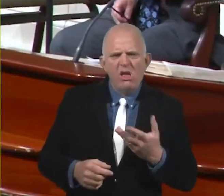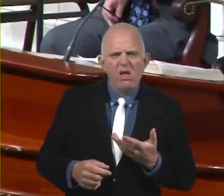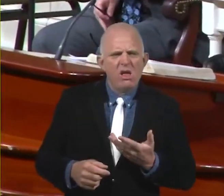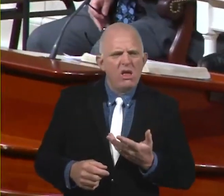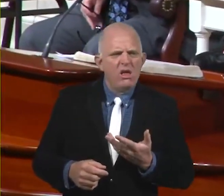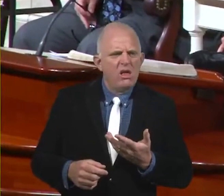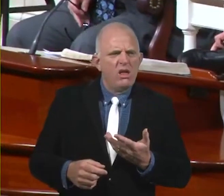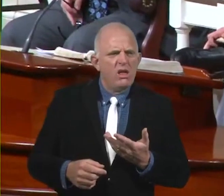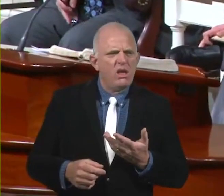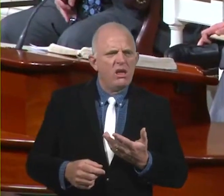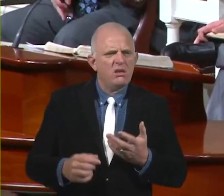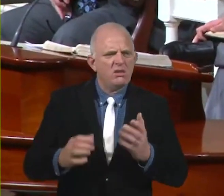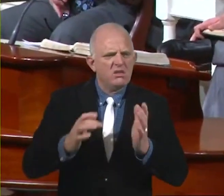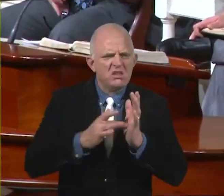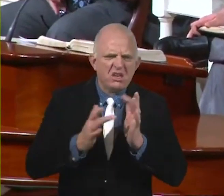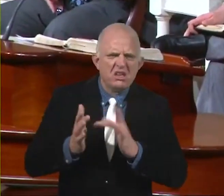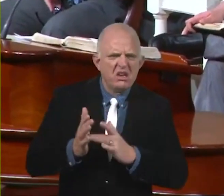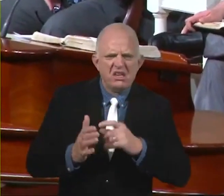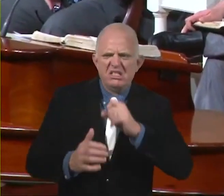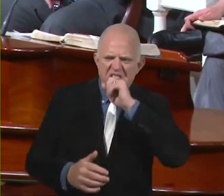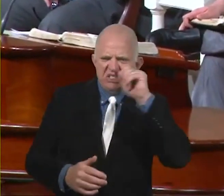Jesus goes,